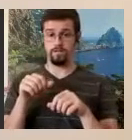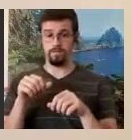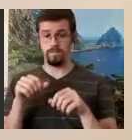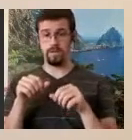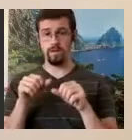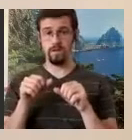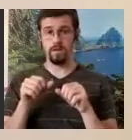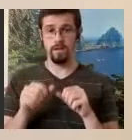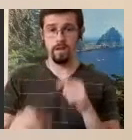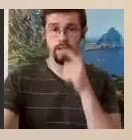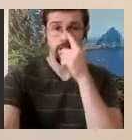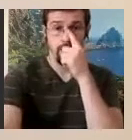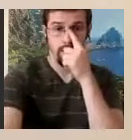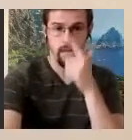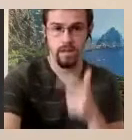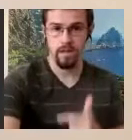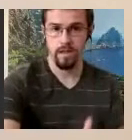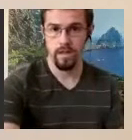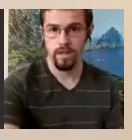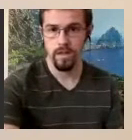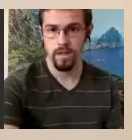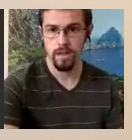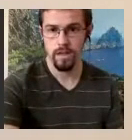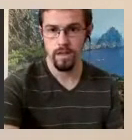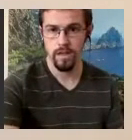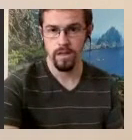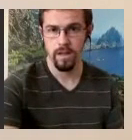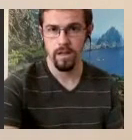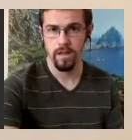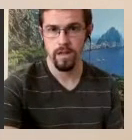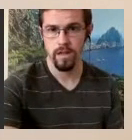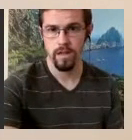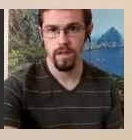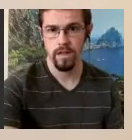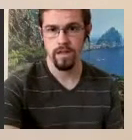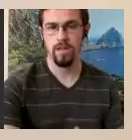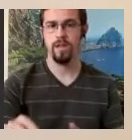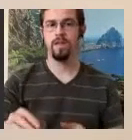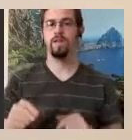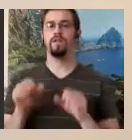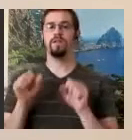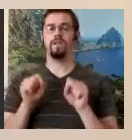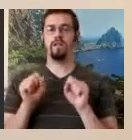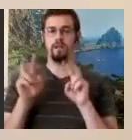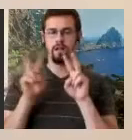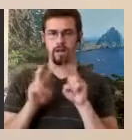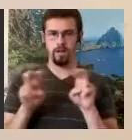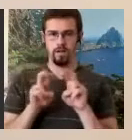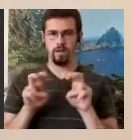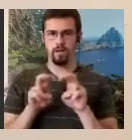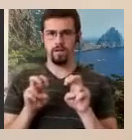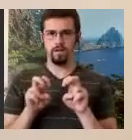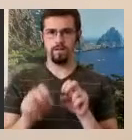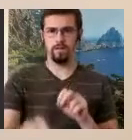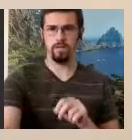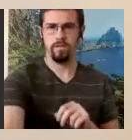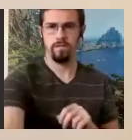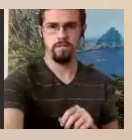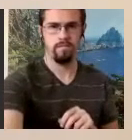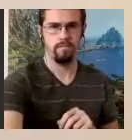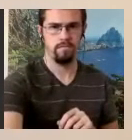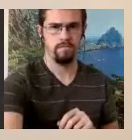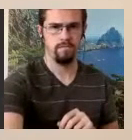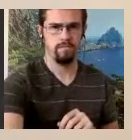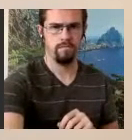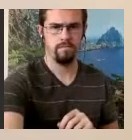can no longer be claimed that there's not enough data to analyze, because some researchers were kind of claiming that it's still in its and it is in the